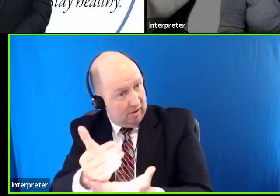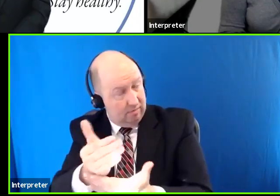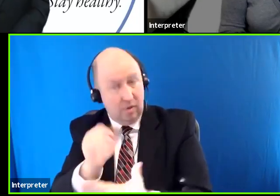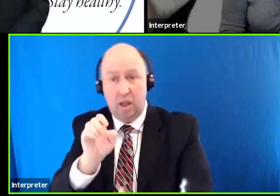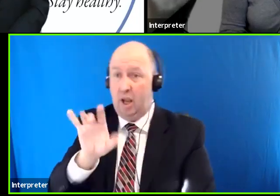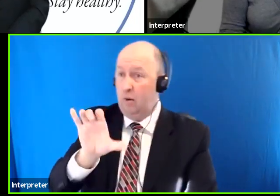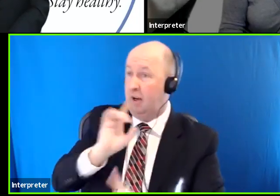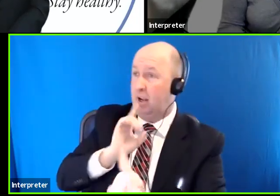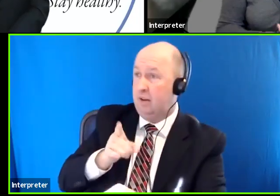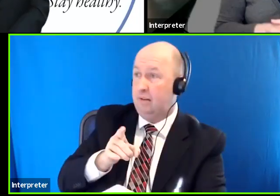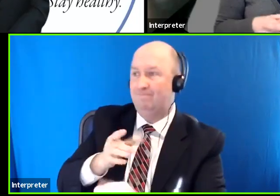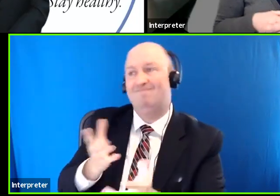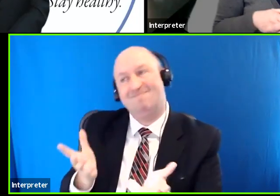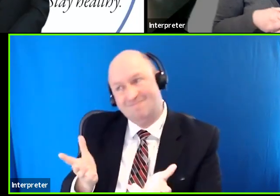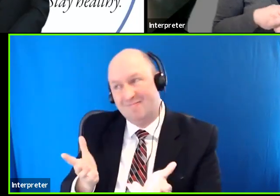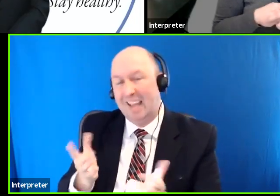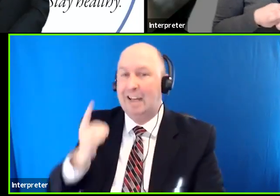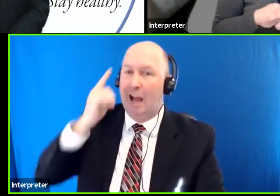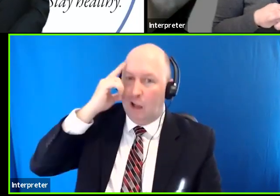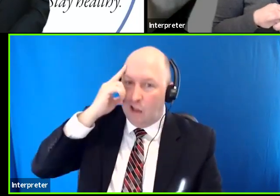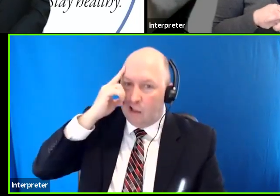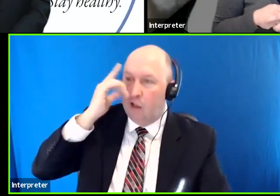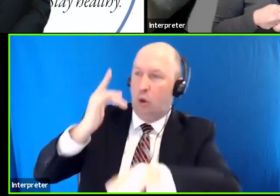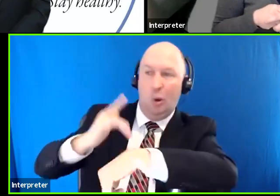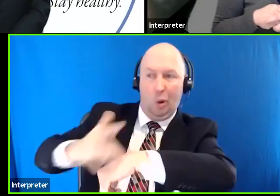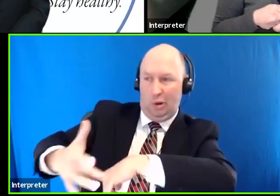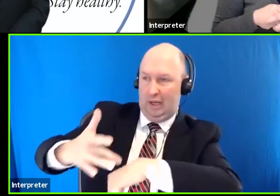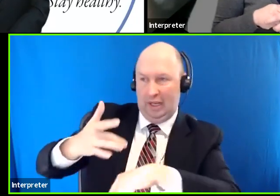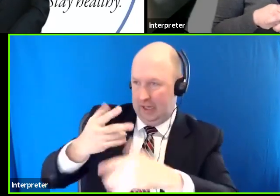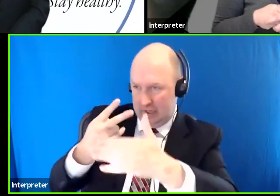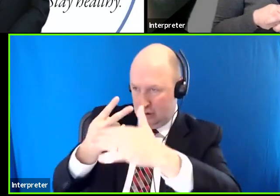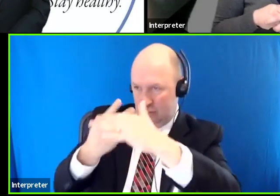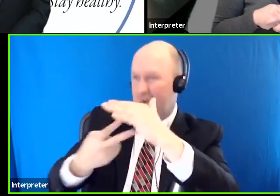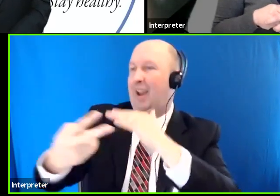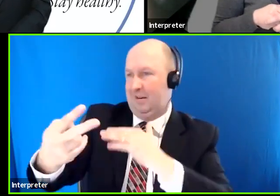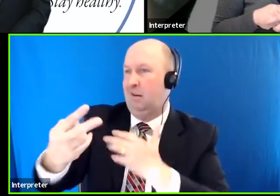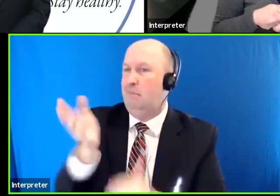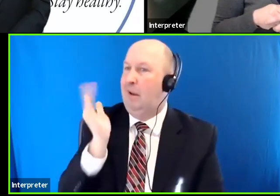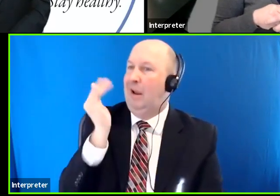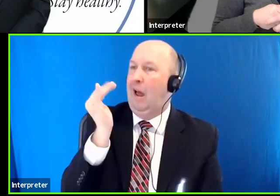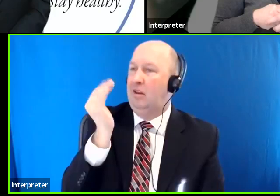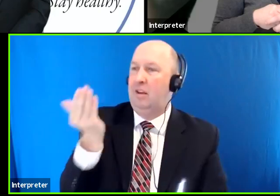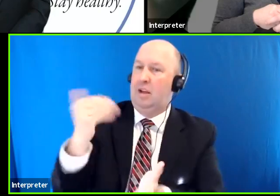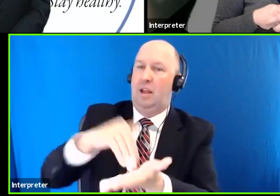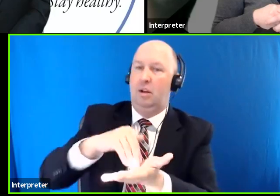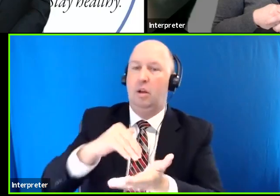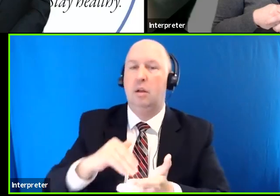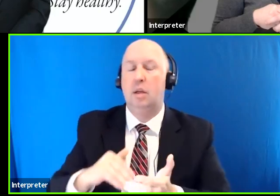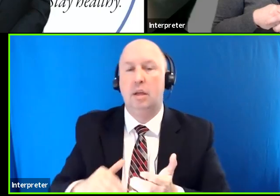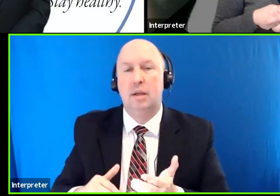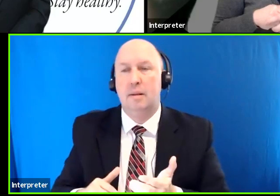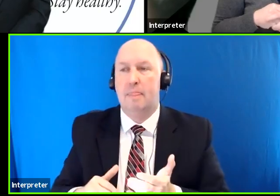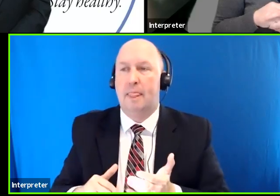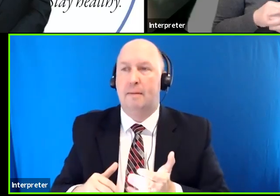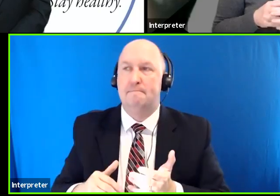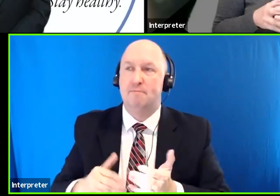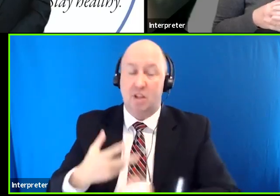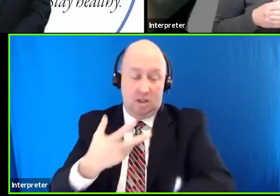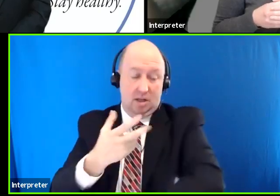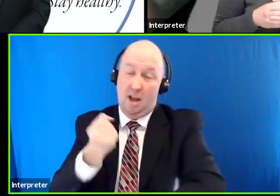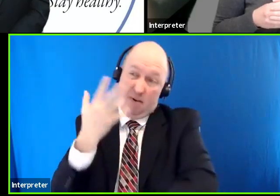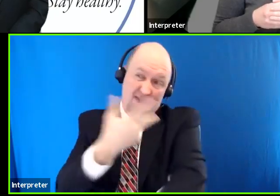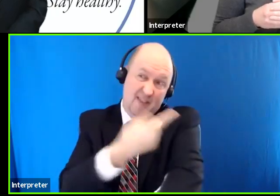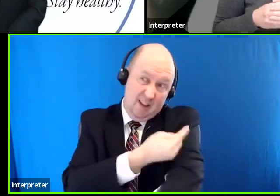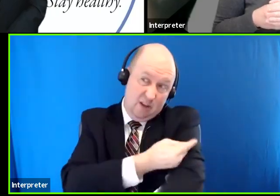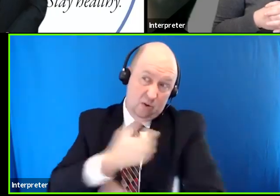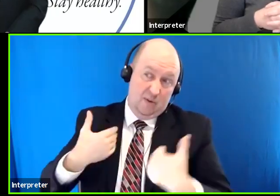know, I got to tell you, I think it's too early to predict that, just because, again, of the vaccines that we have, the amount